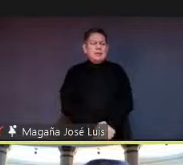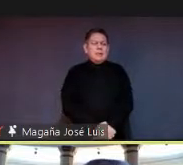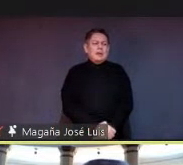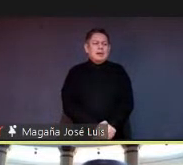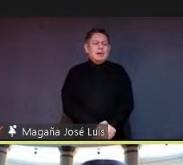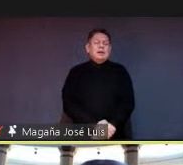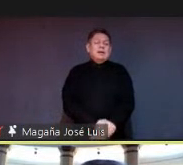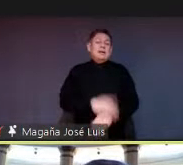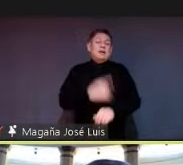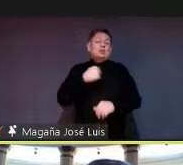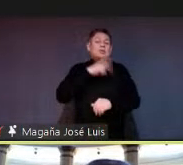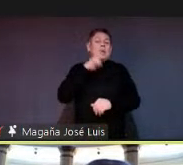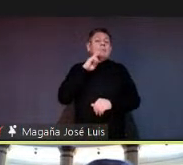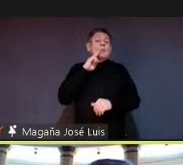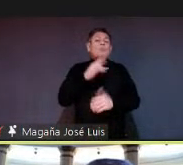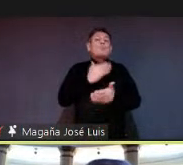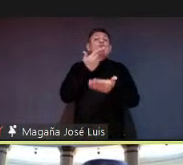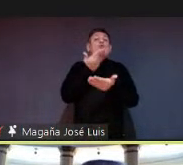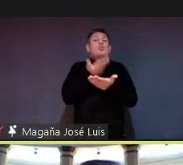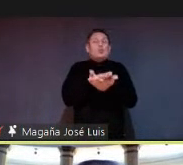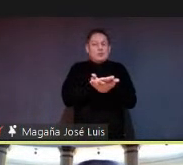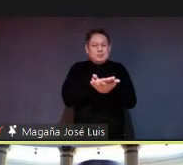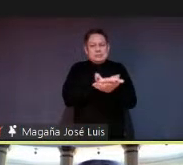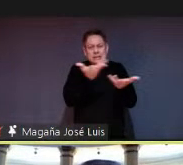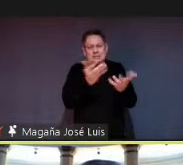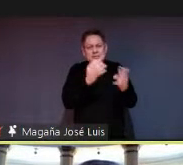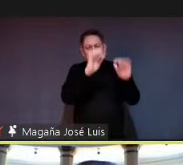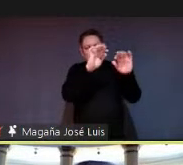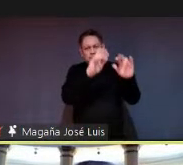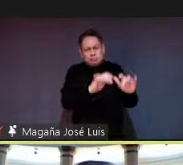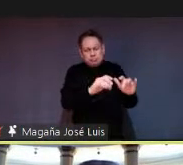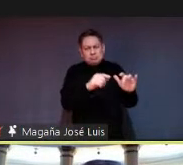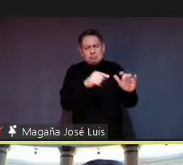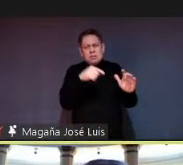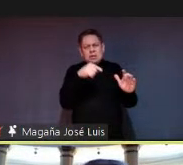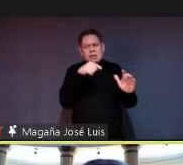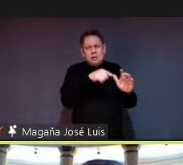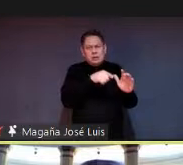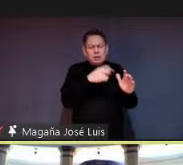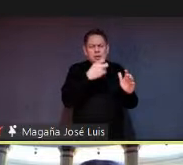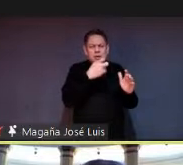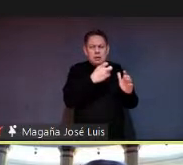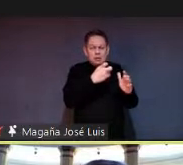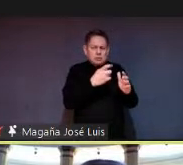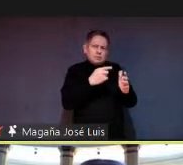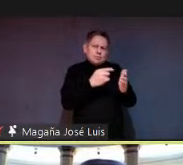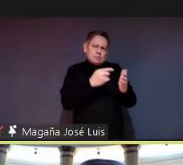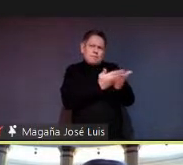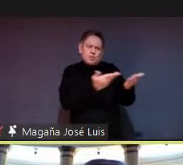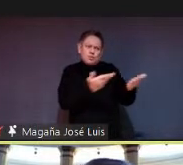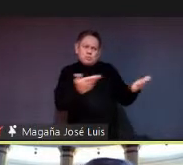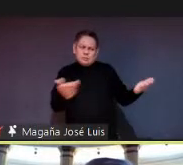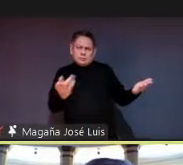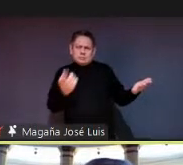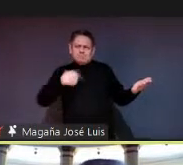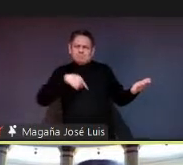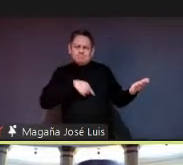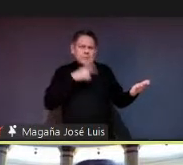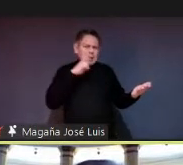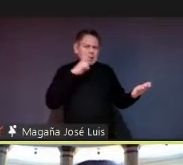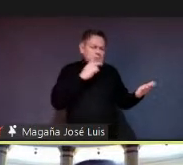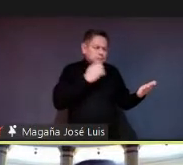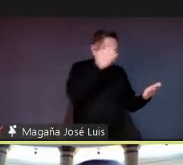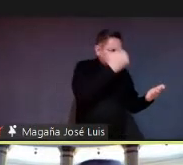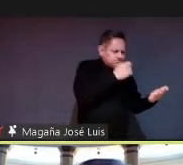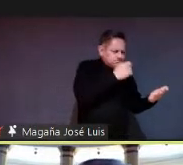groups including students and teachers that would get together to present a proposal. They held workshops